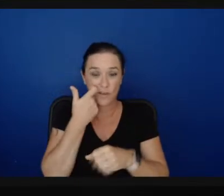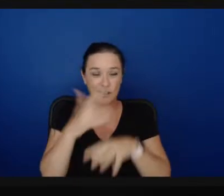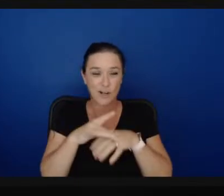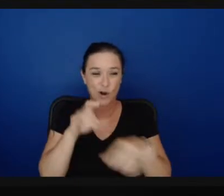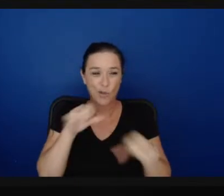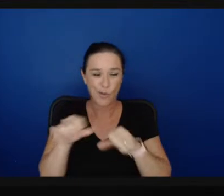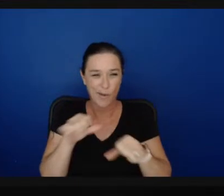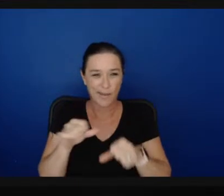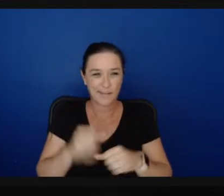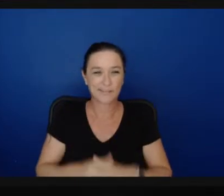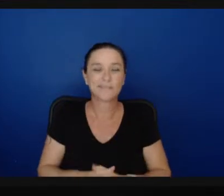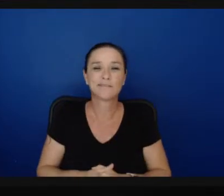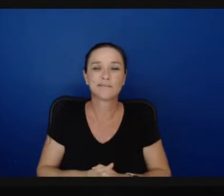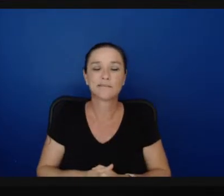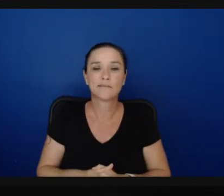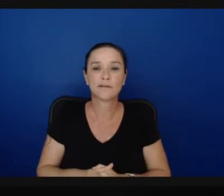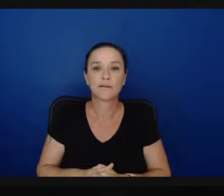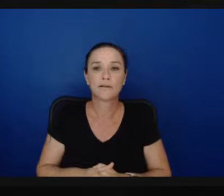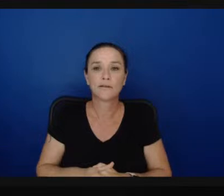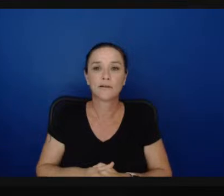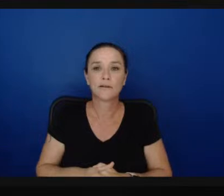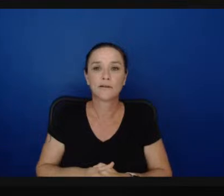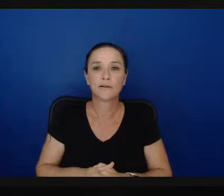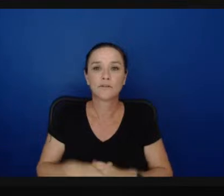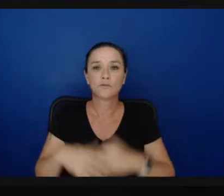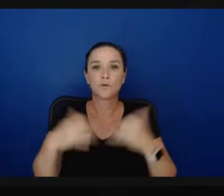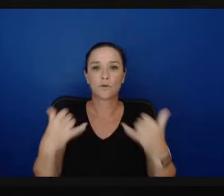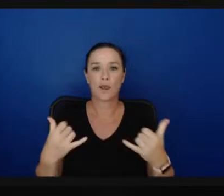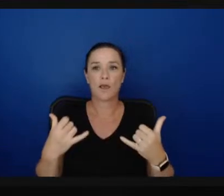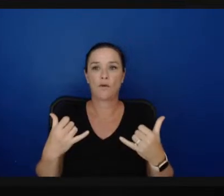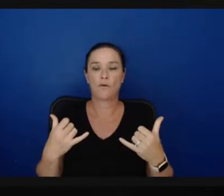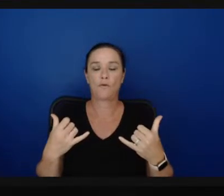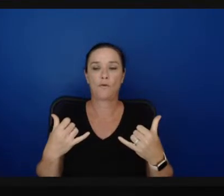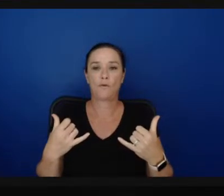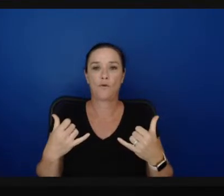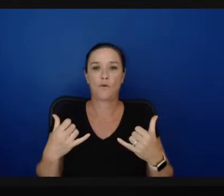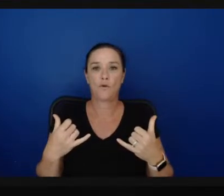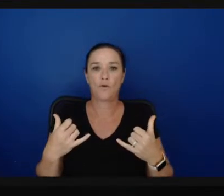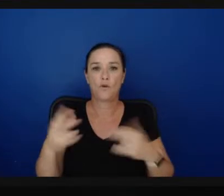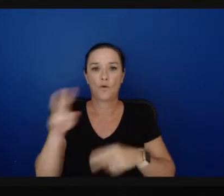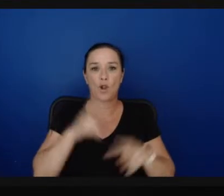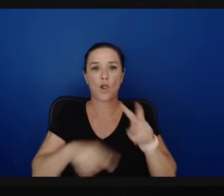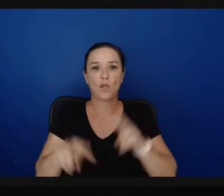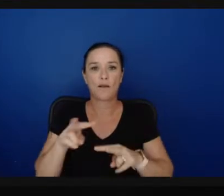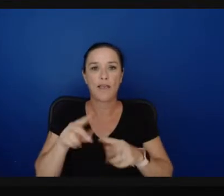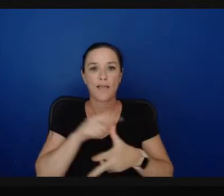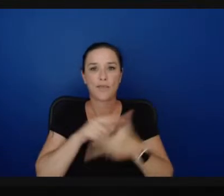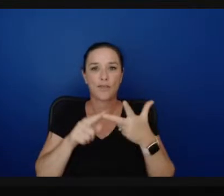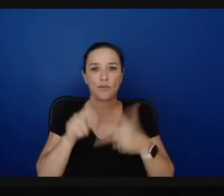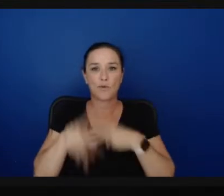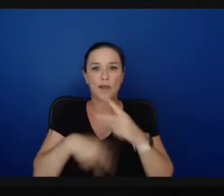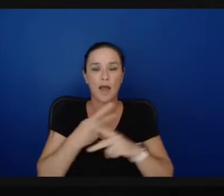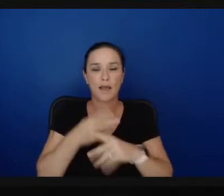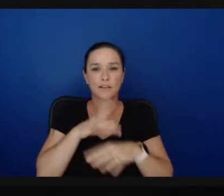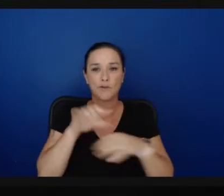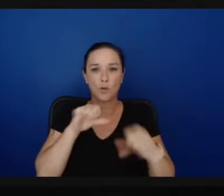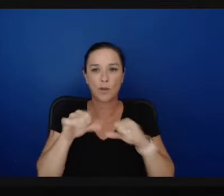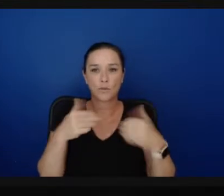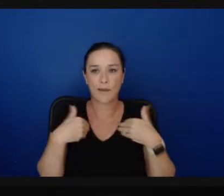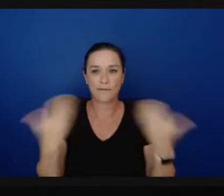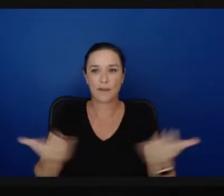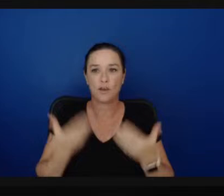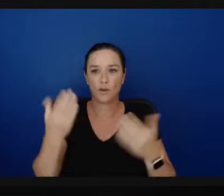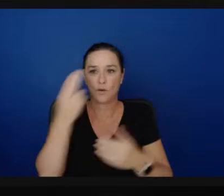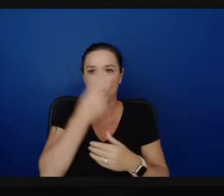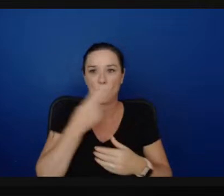there. And with that said, let's turn to the 3 types of earthquakes in Hawaii.